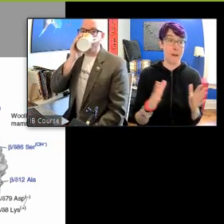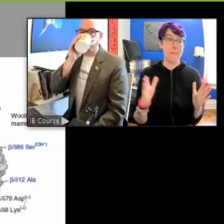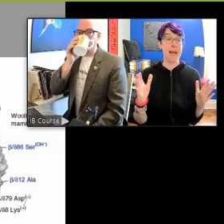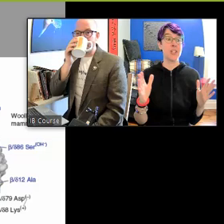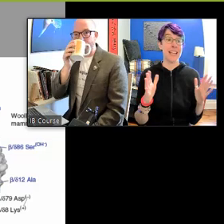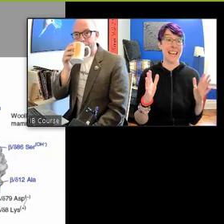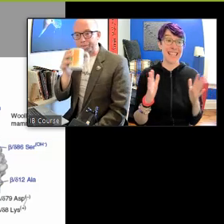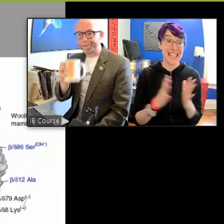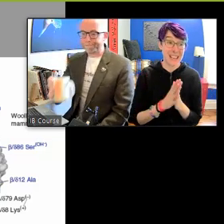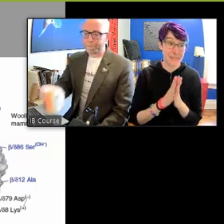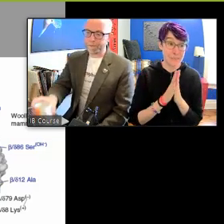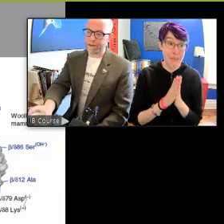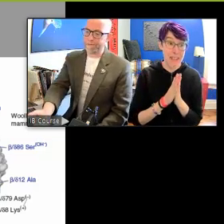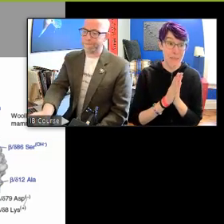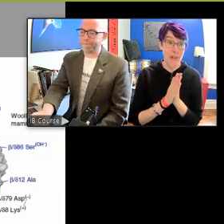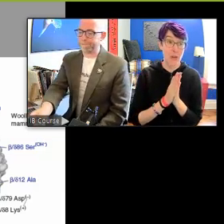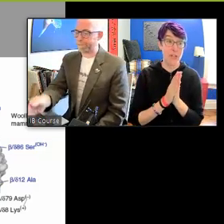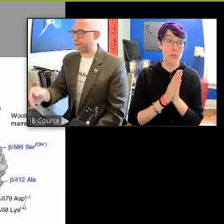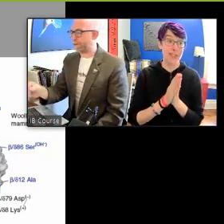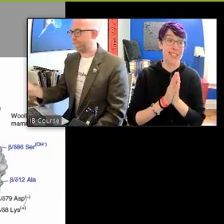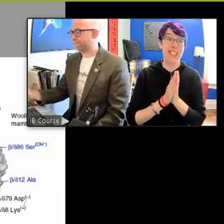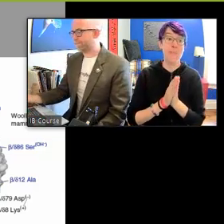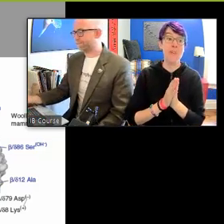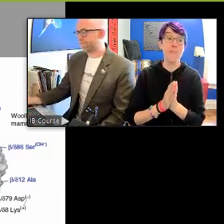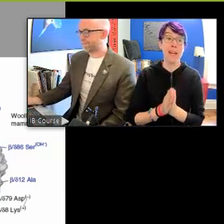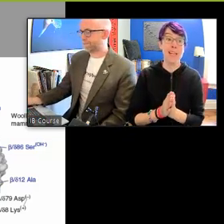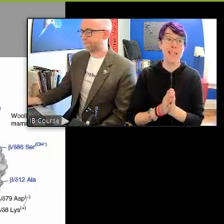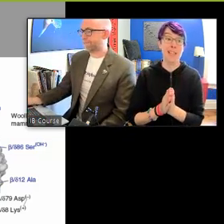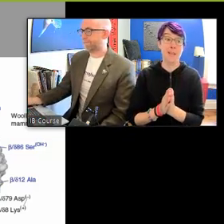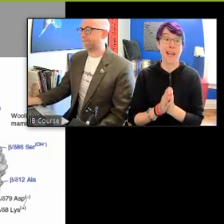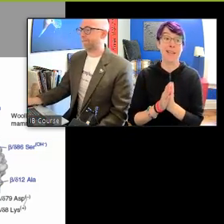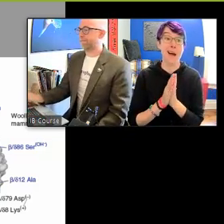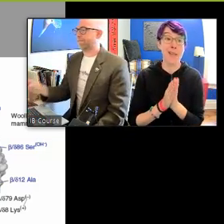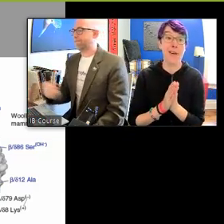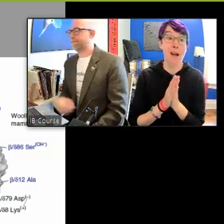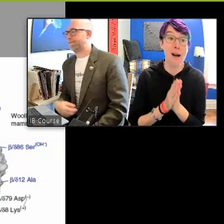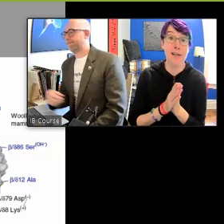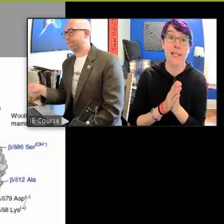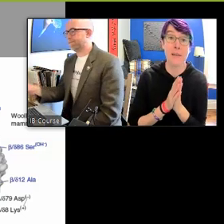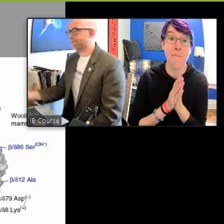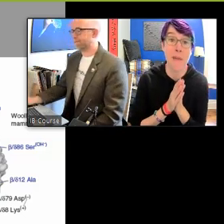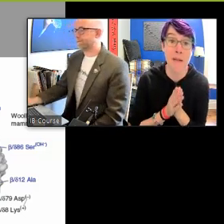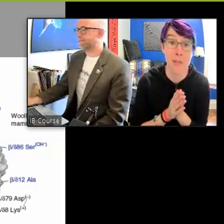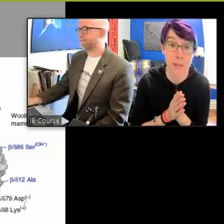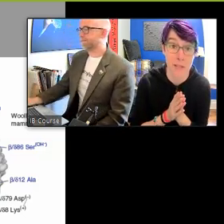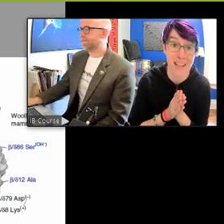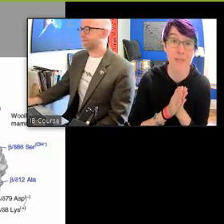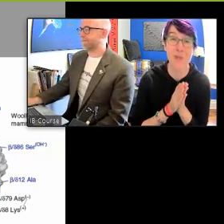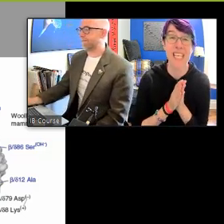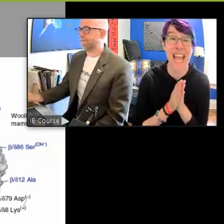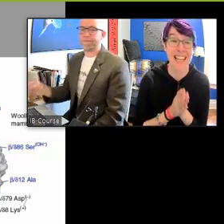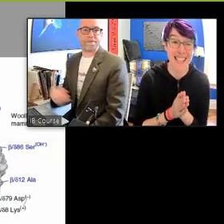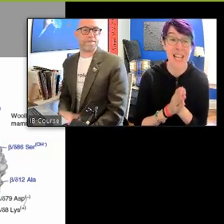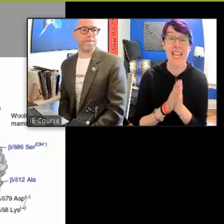hemoglobin. Imagine that mammoth hemoglobin uses similar mechanisms as other Arctic mammals.